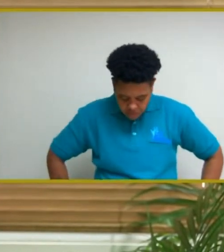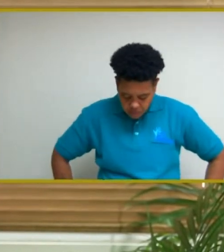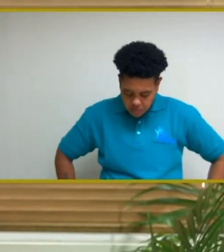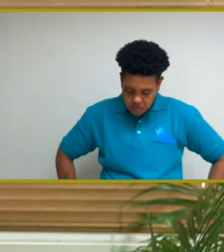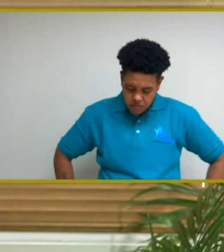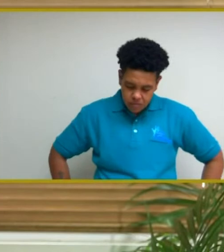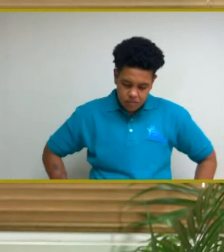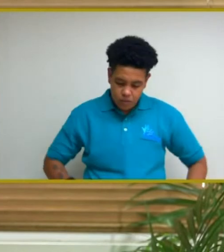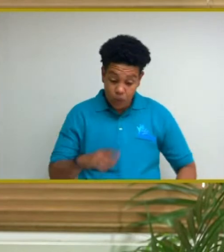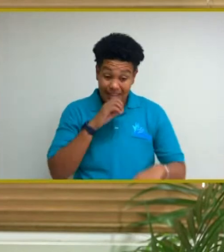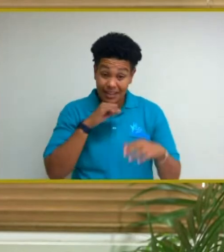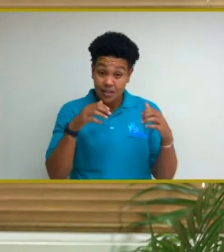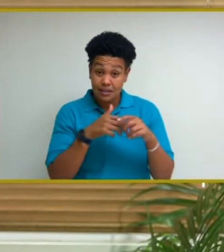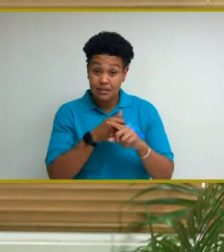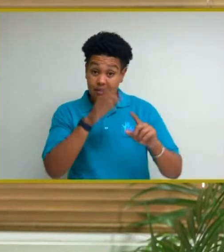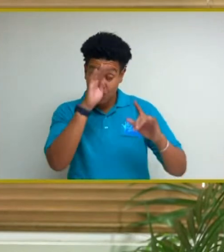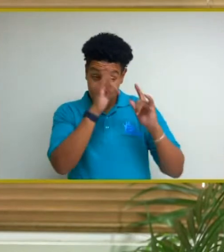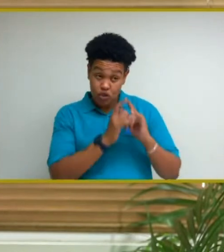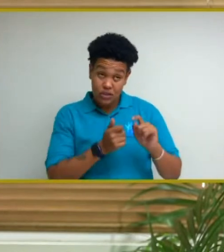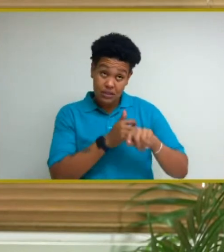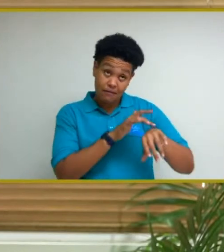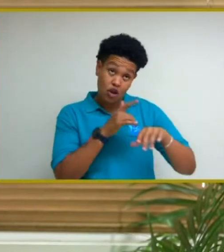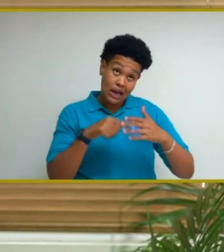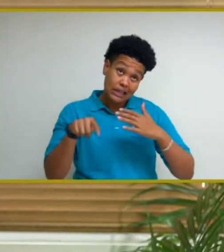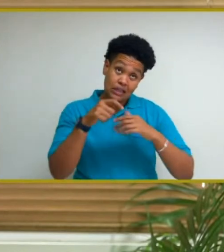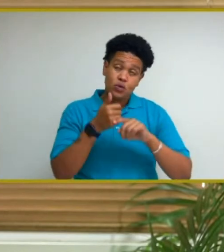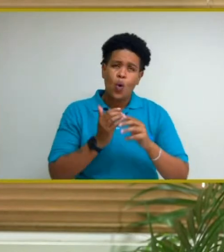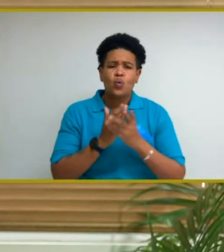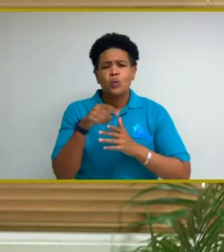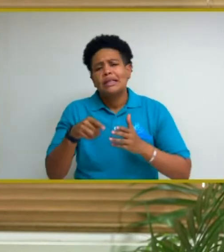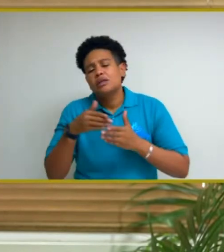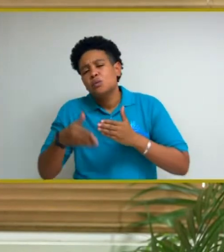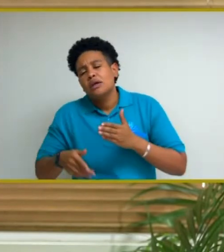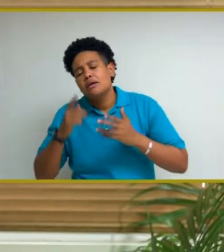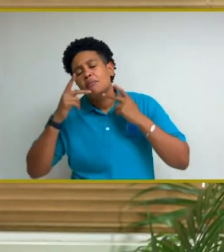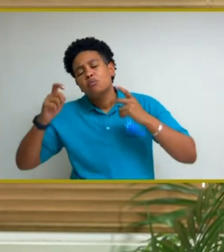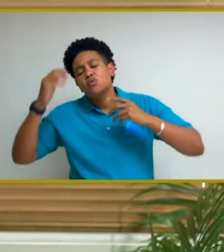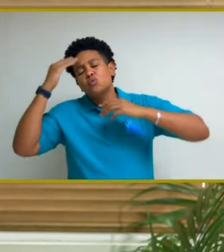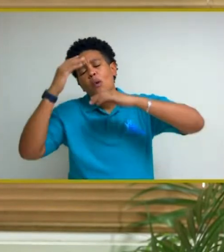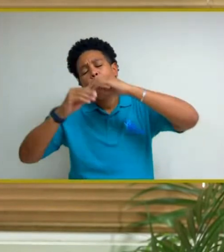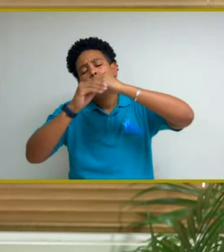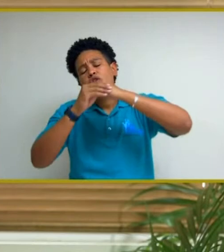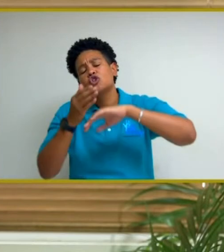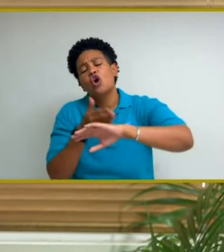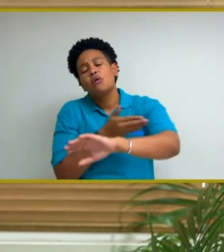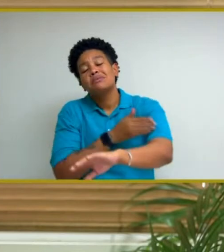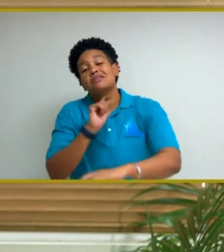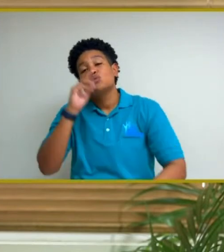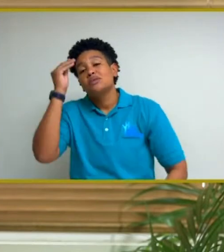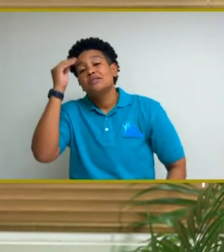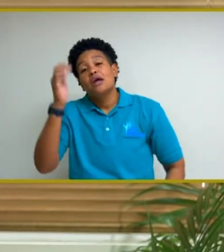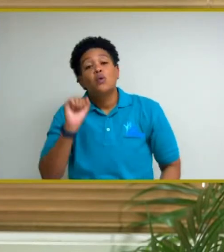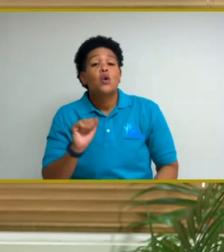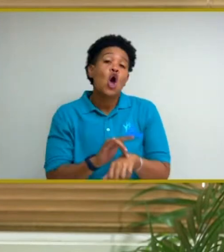weekend. So the public should stay tuned for additional updates. And like I said, it could be as early as